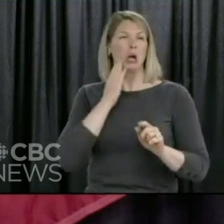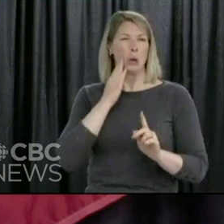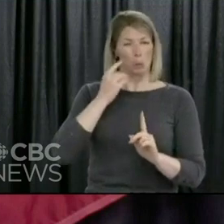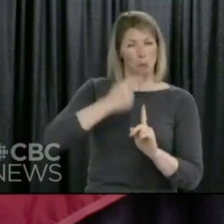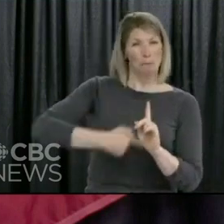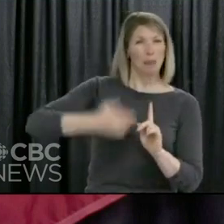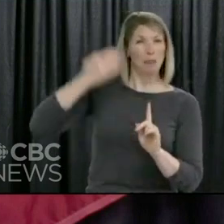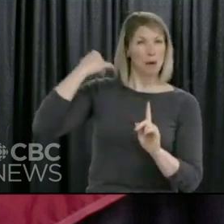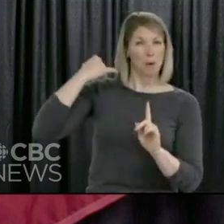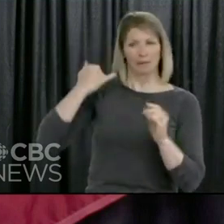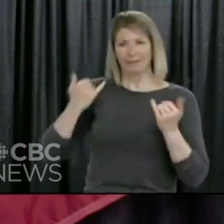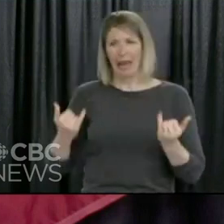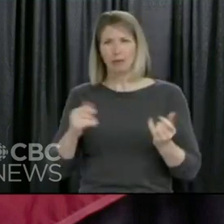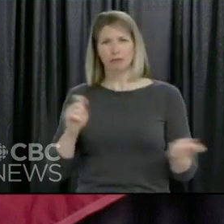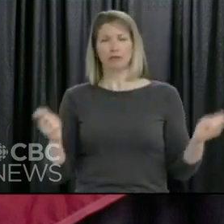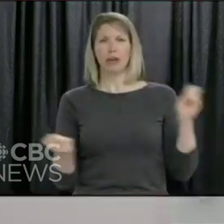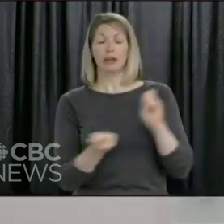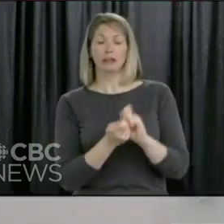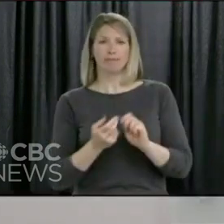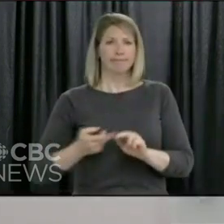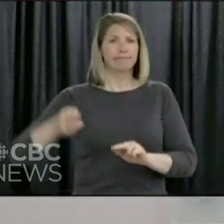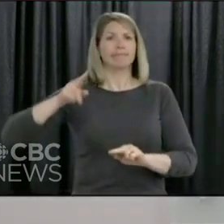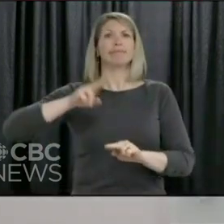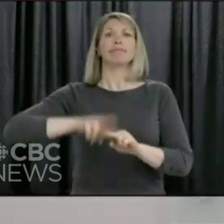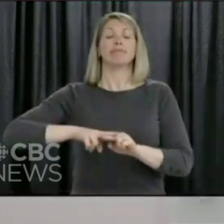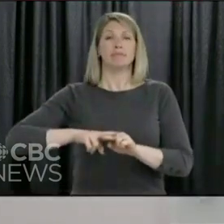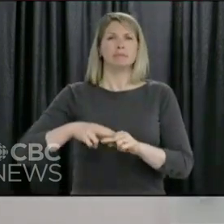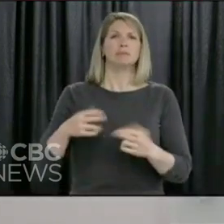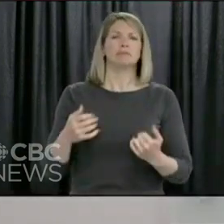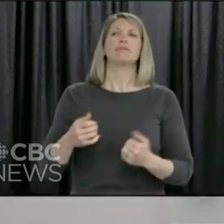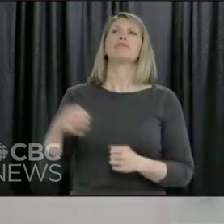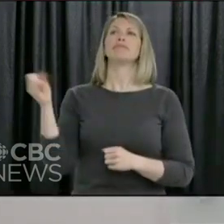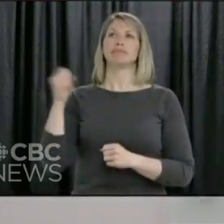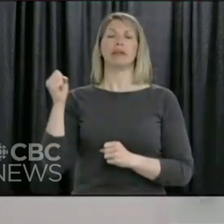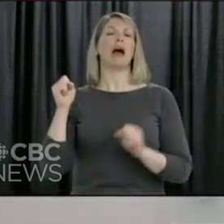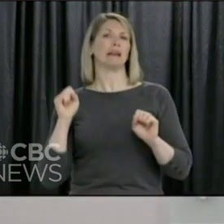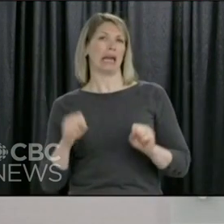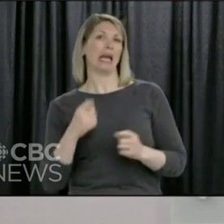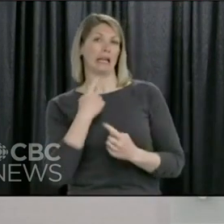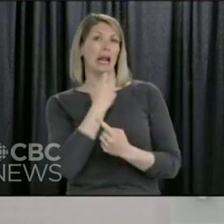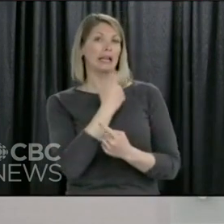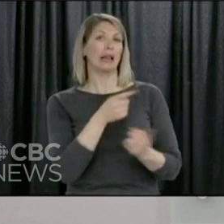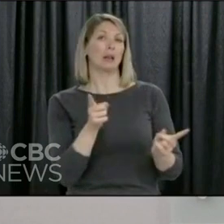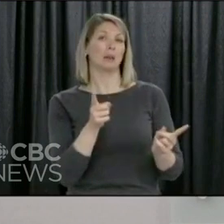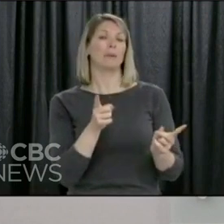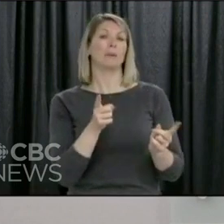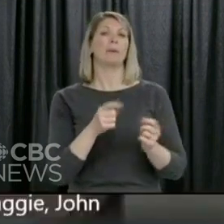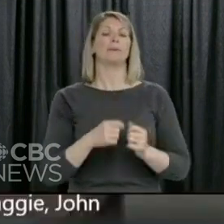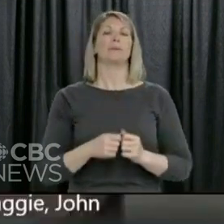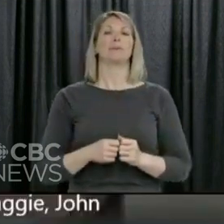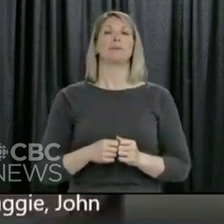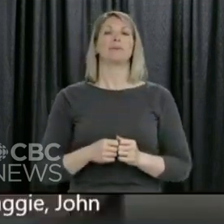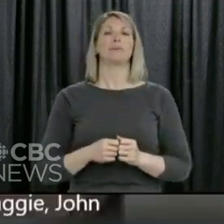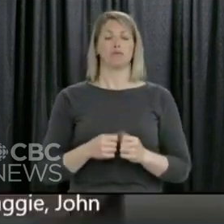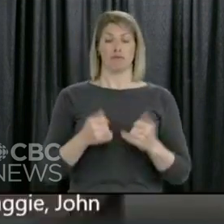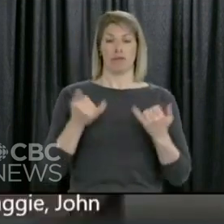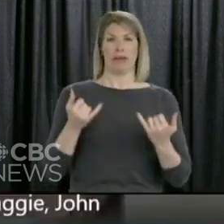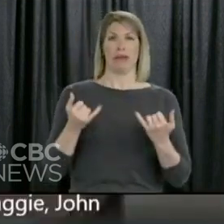months. I can address that, Elizabeth. We have currently the ability to